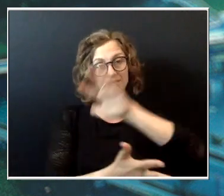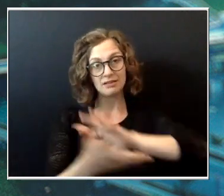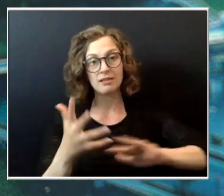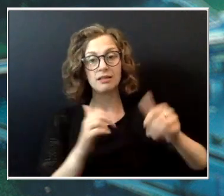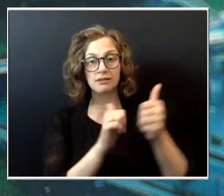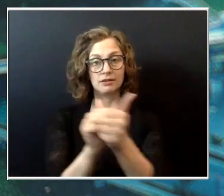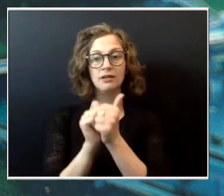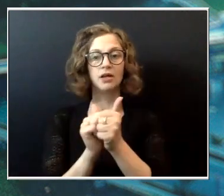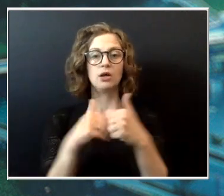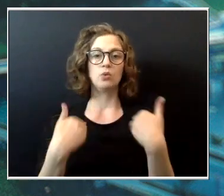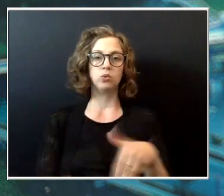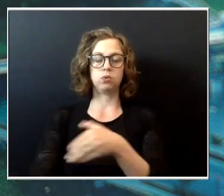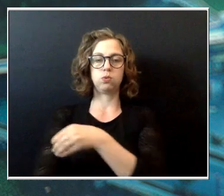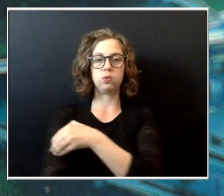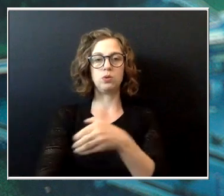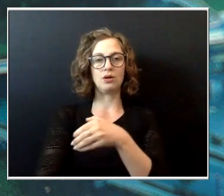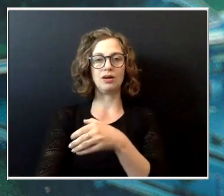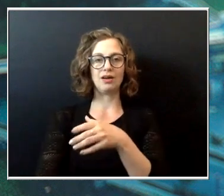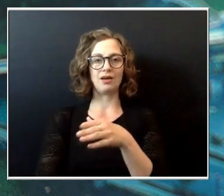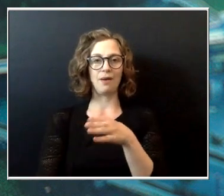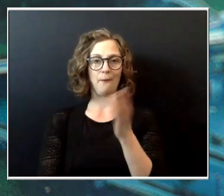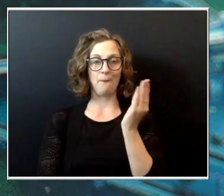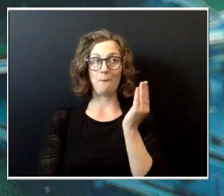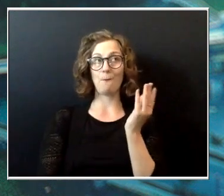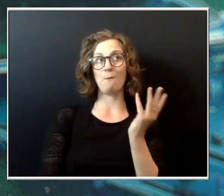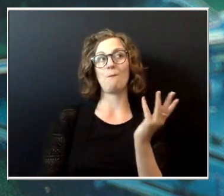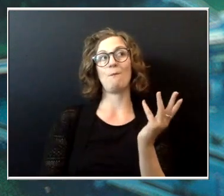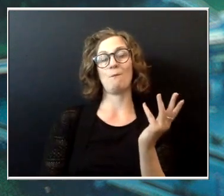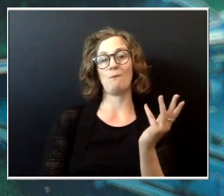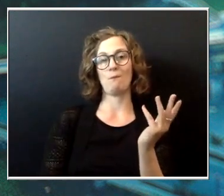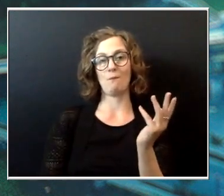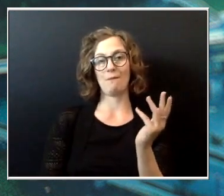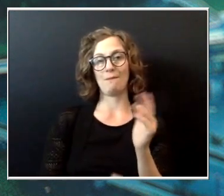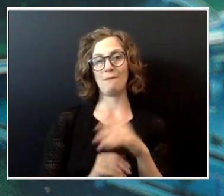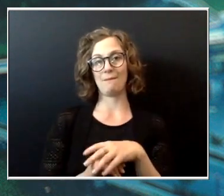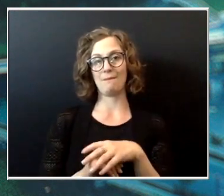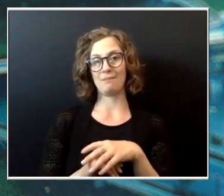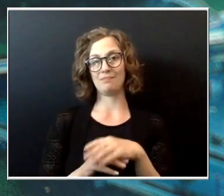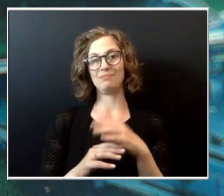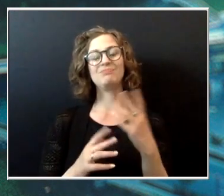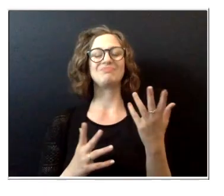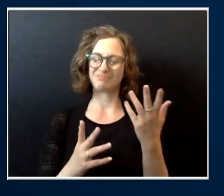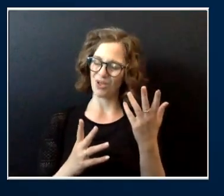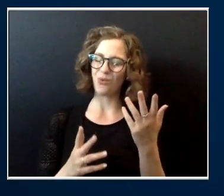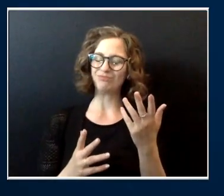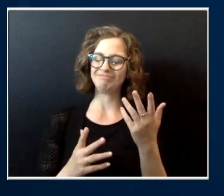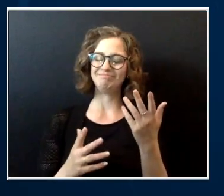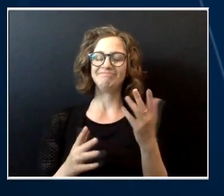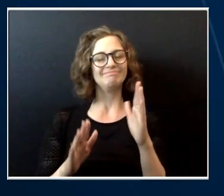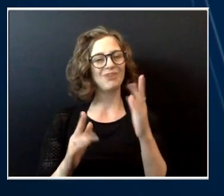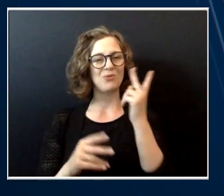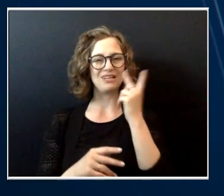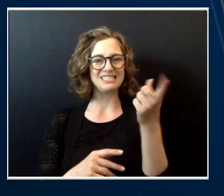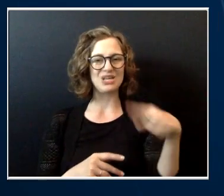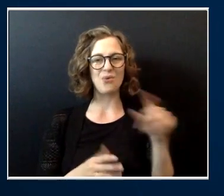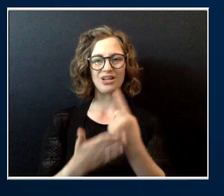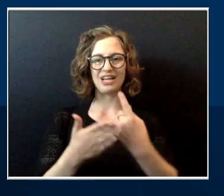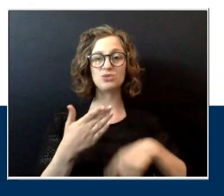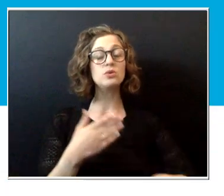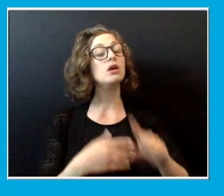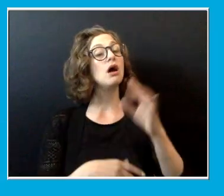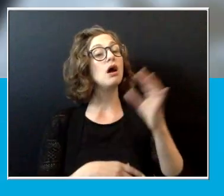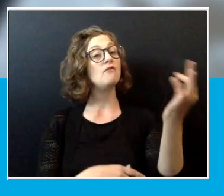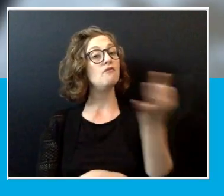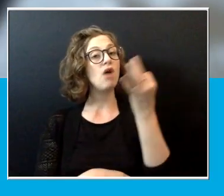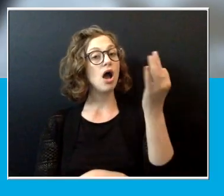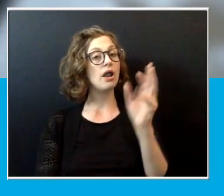this. It's helped deliver new answers for tinnitus and hearing. We'll see you guys next week. Thanks, Steve. Coming up Friday on the Morning Medical